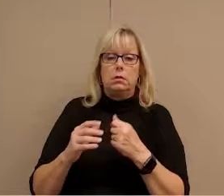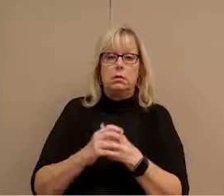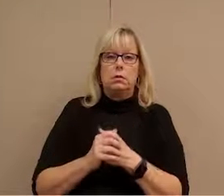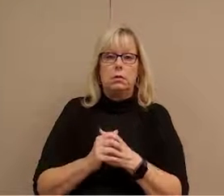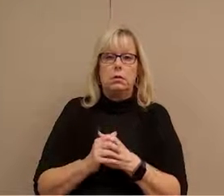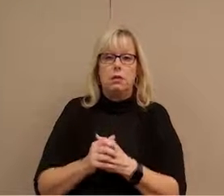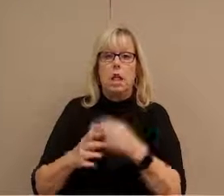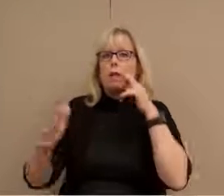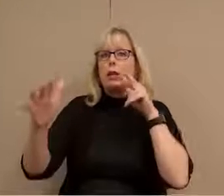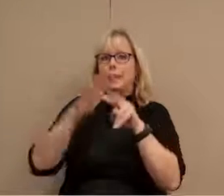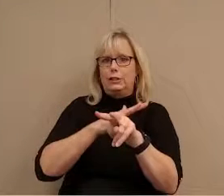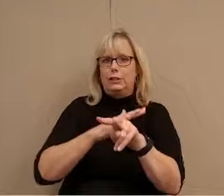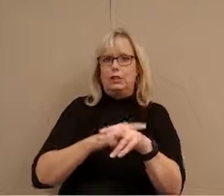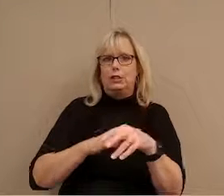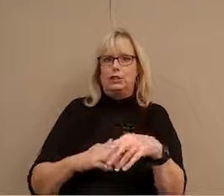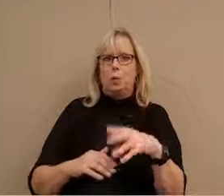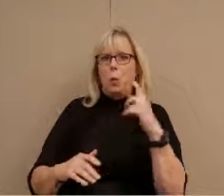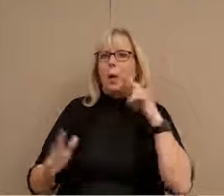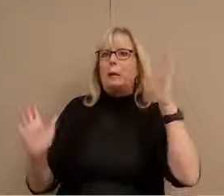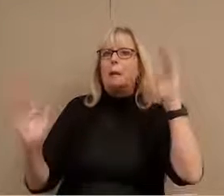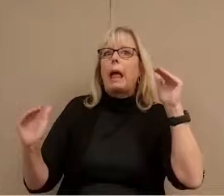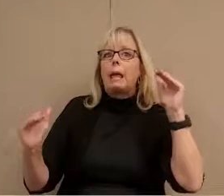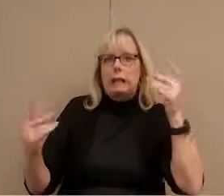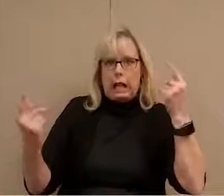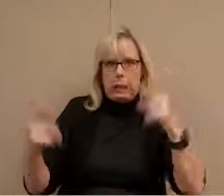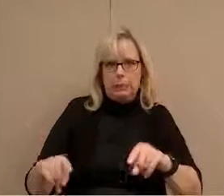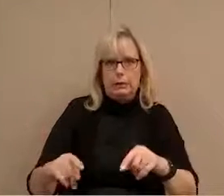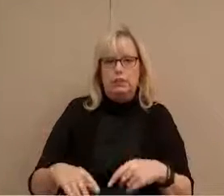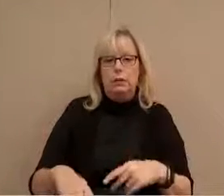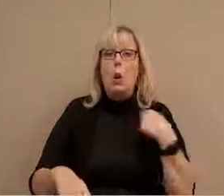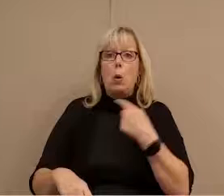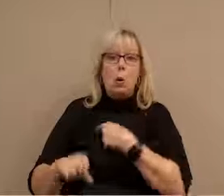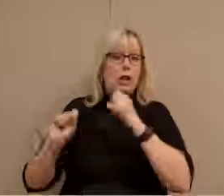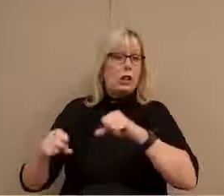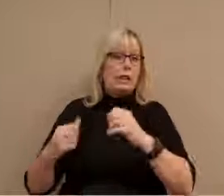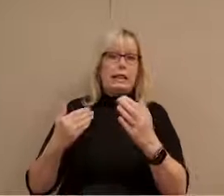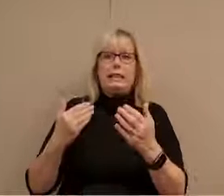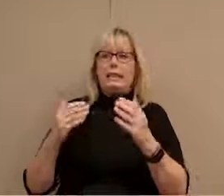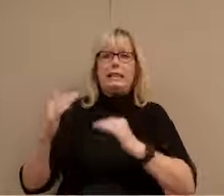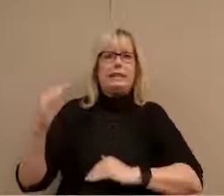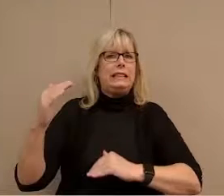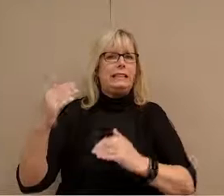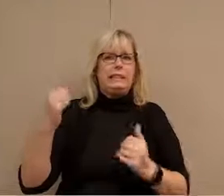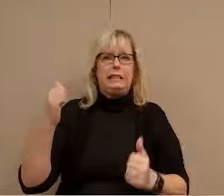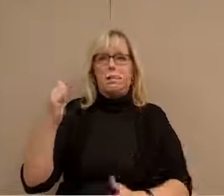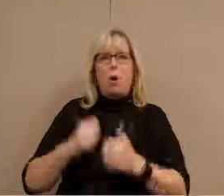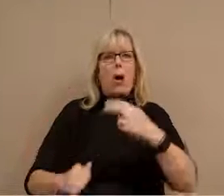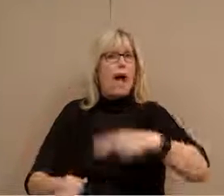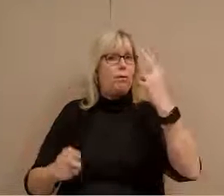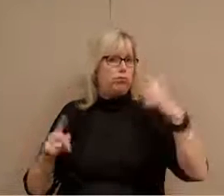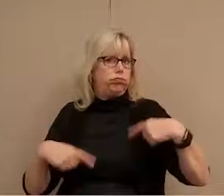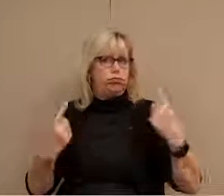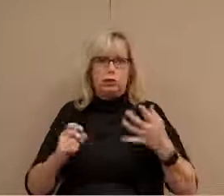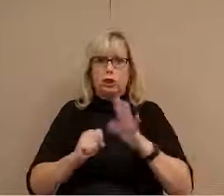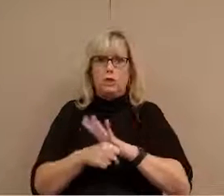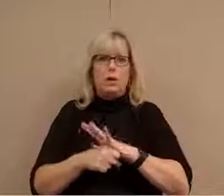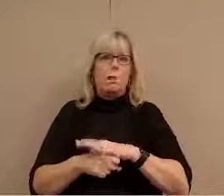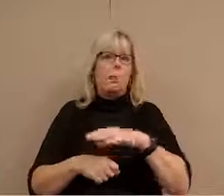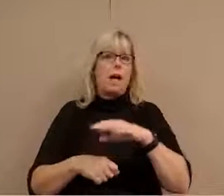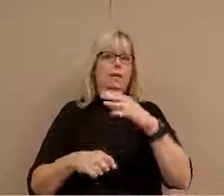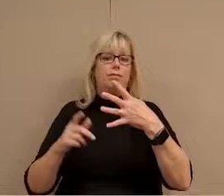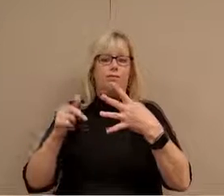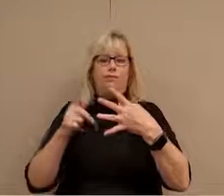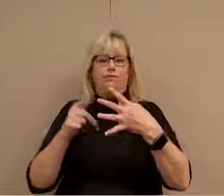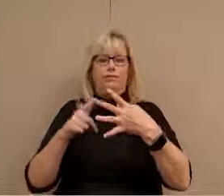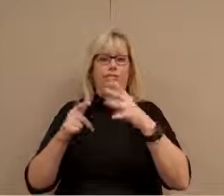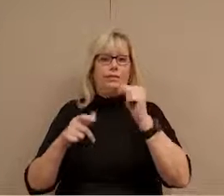the projections, okay? And we could reach or exceed the highest we ever been by the second week of September.